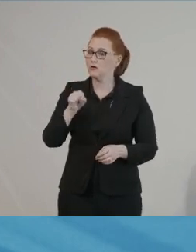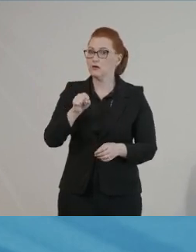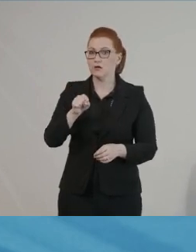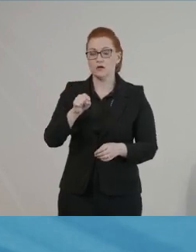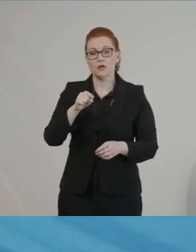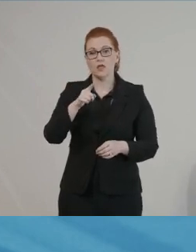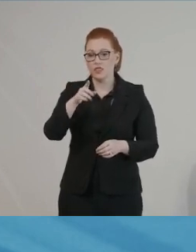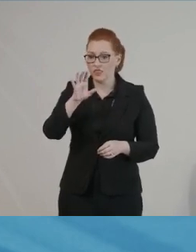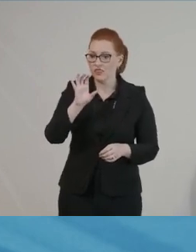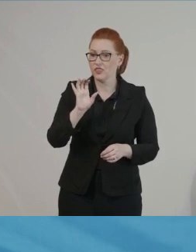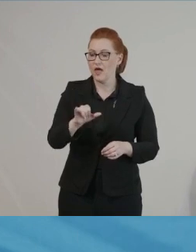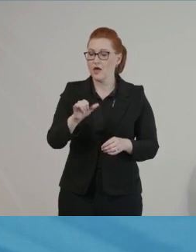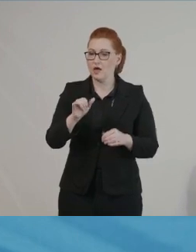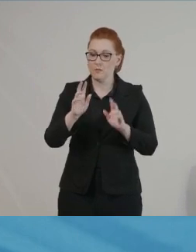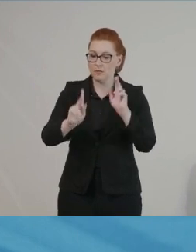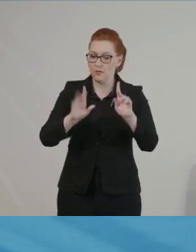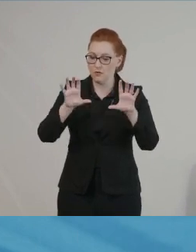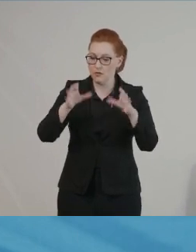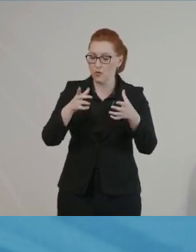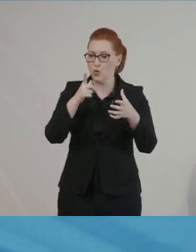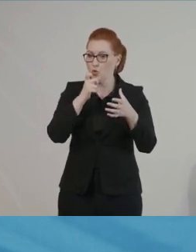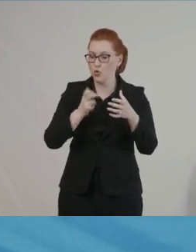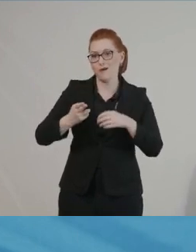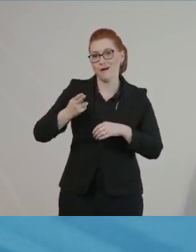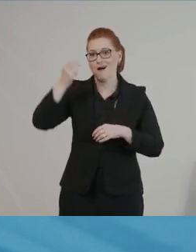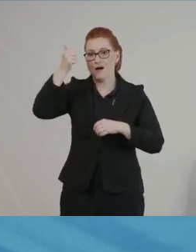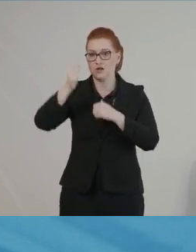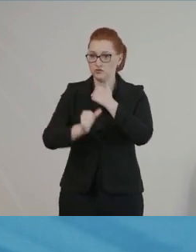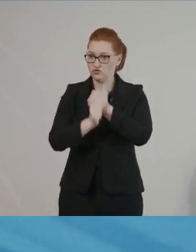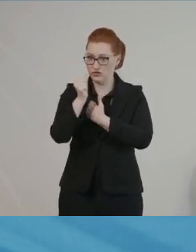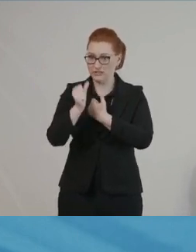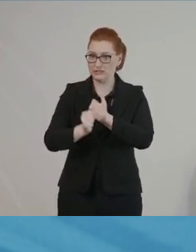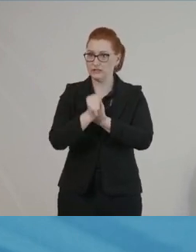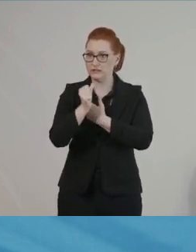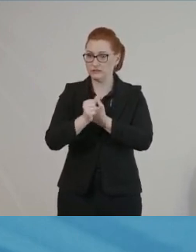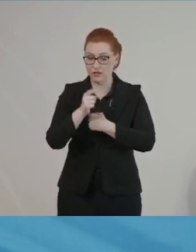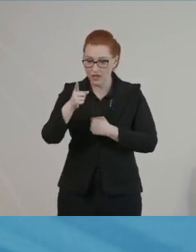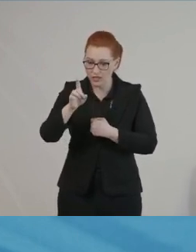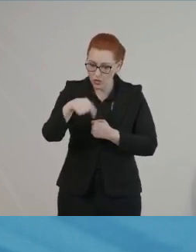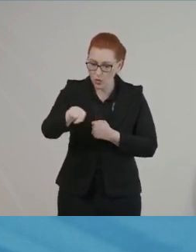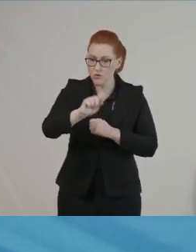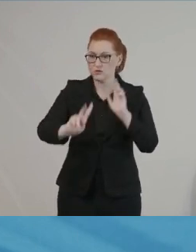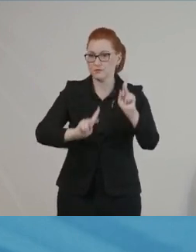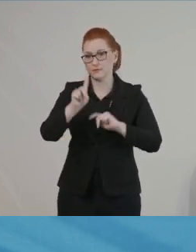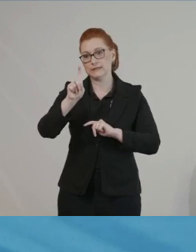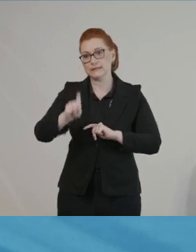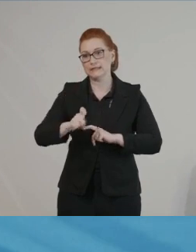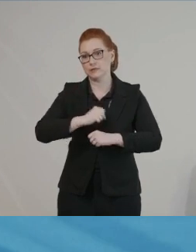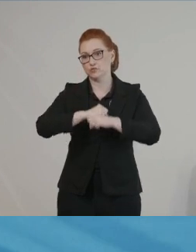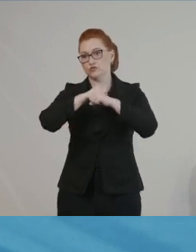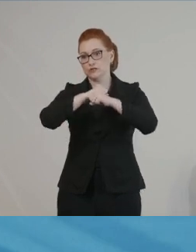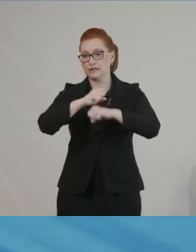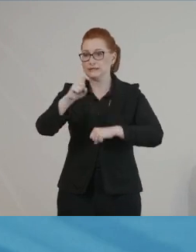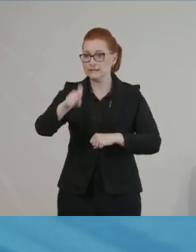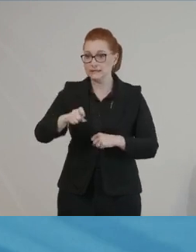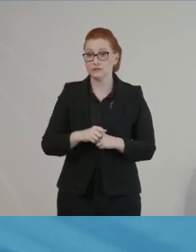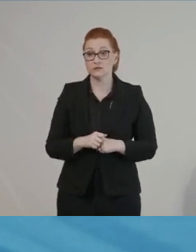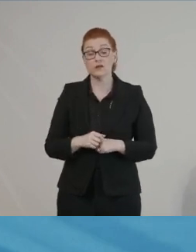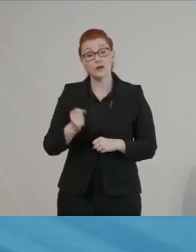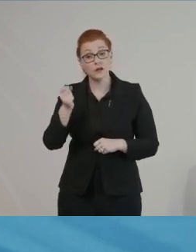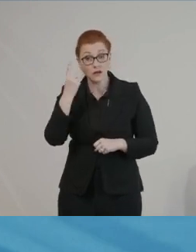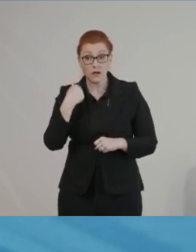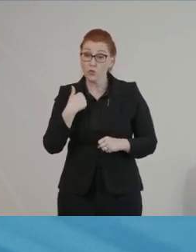we understand it, and along with the federal guidance of the people that need the protections. We want to also protect not only public